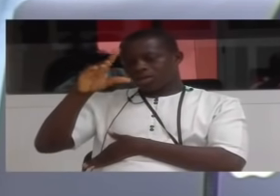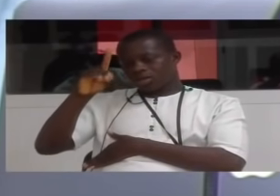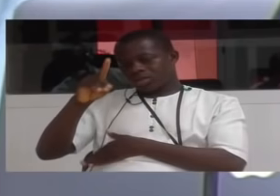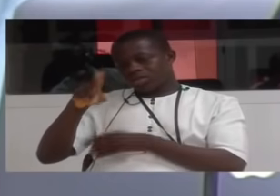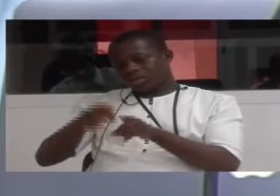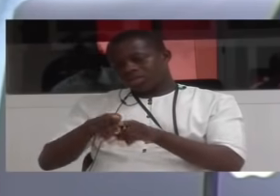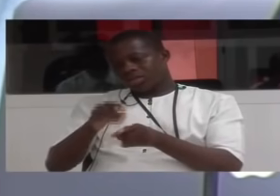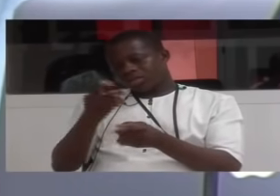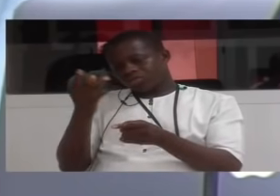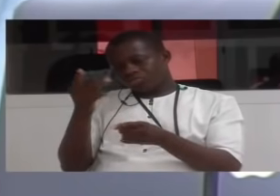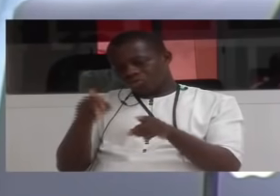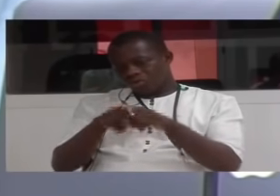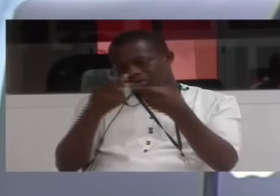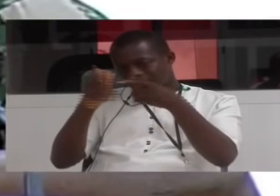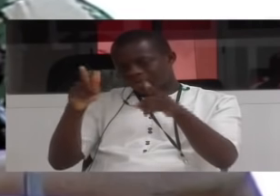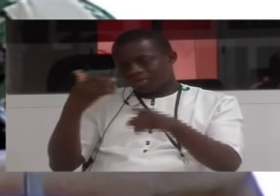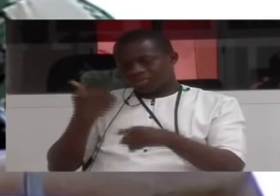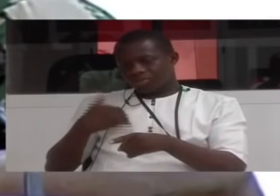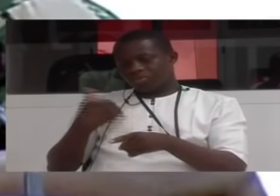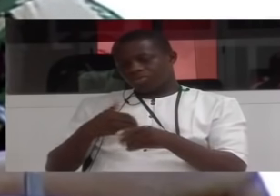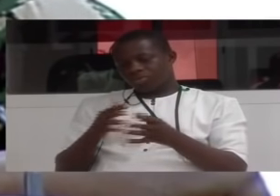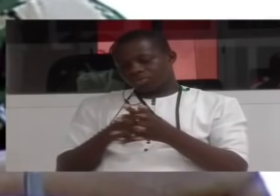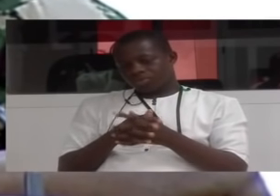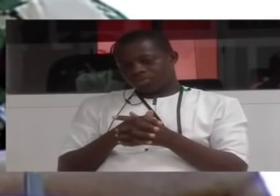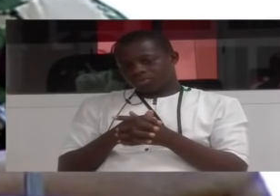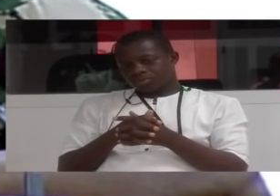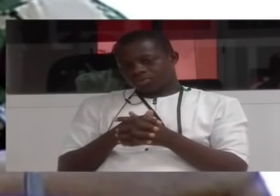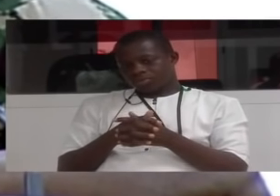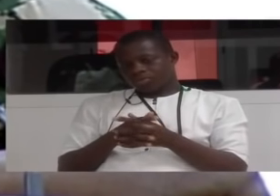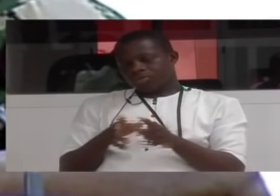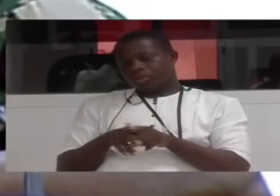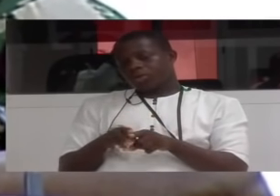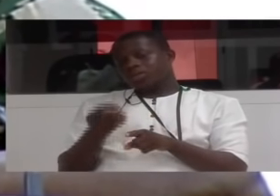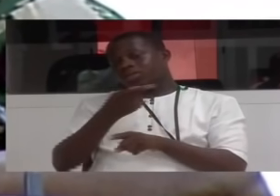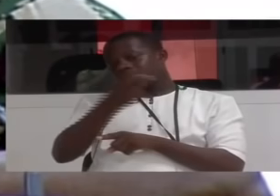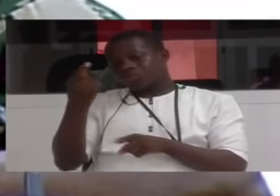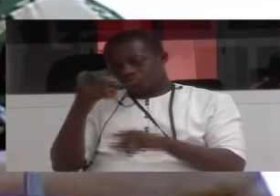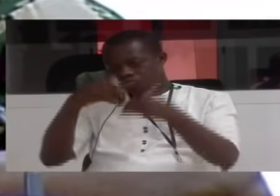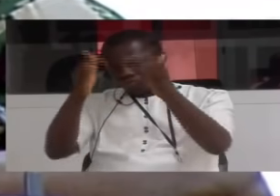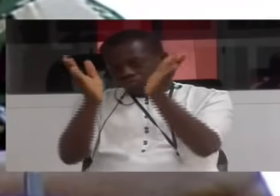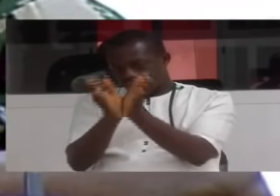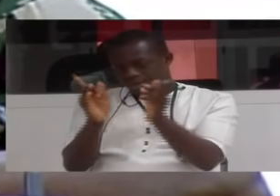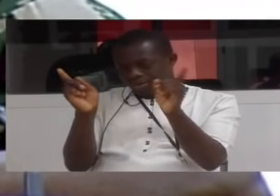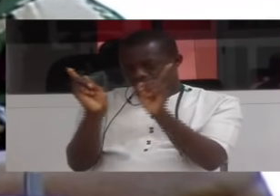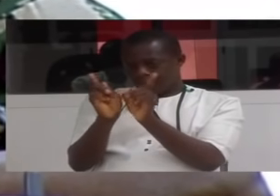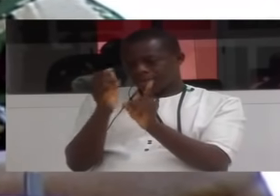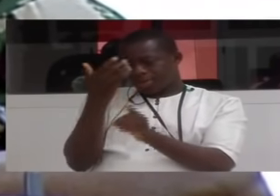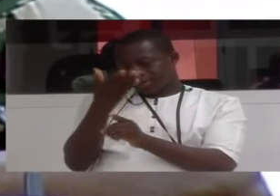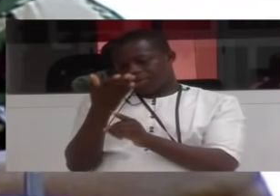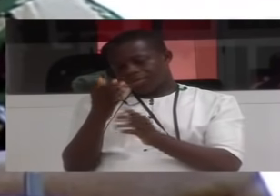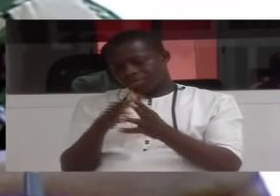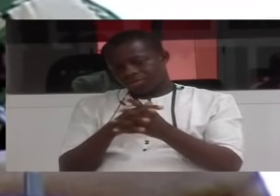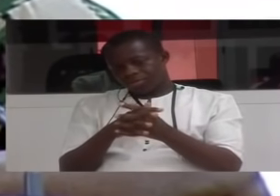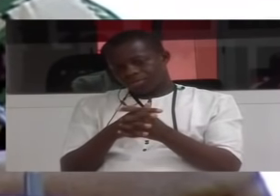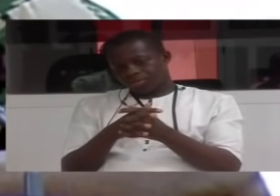Jaju ndax ñeneen lañ. Because ñi group buñ tassé fele, a group that we found there,